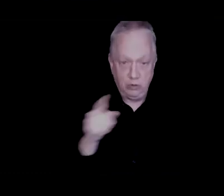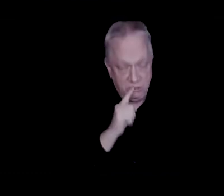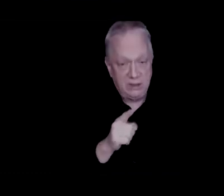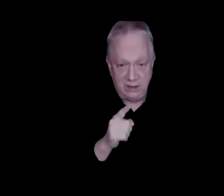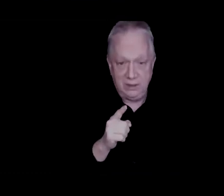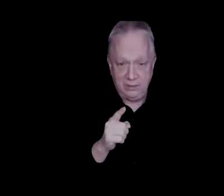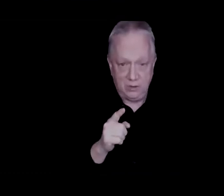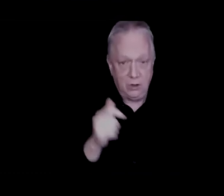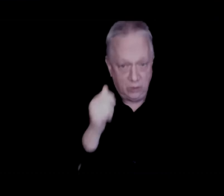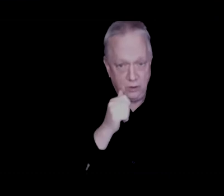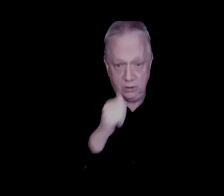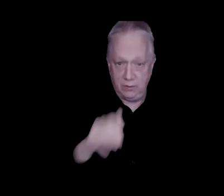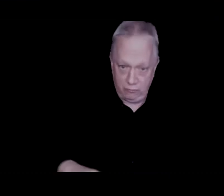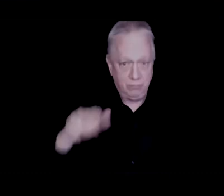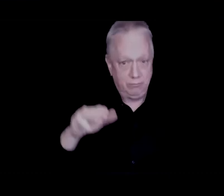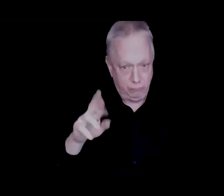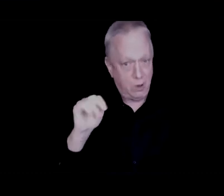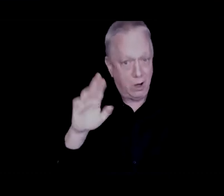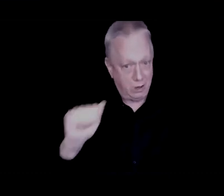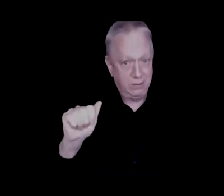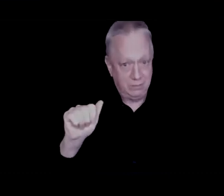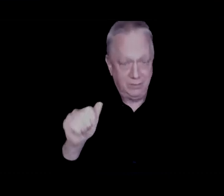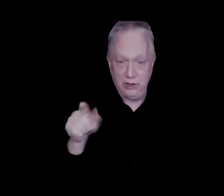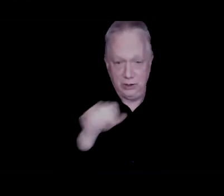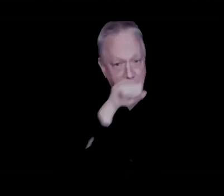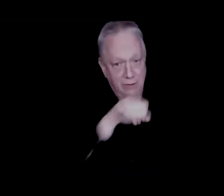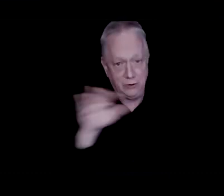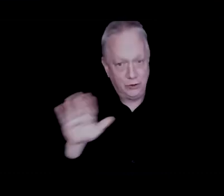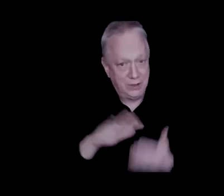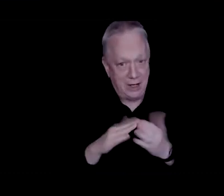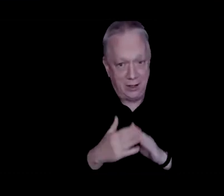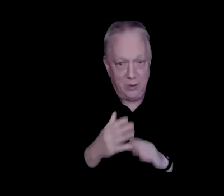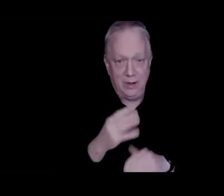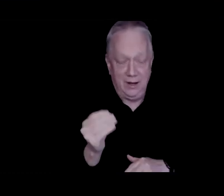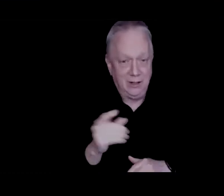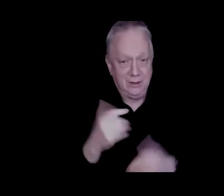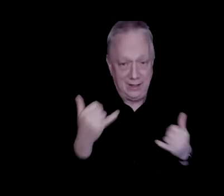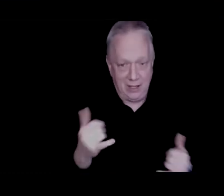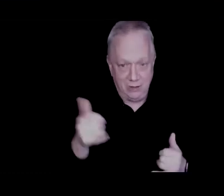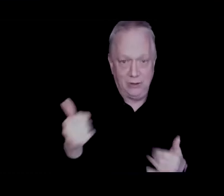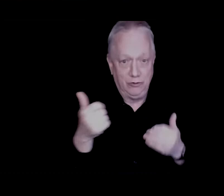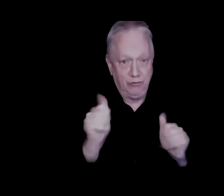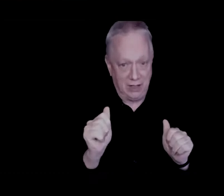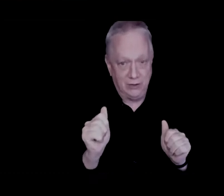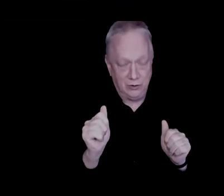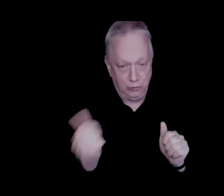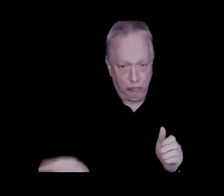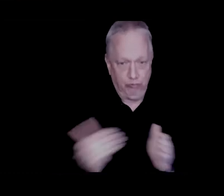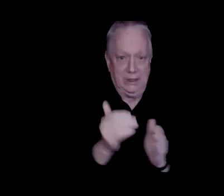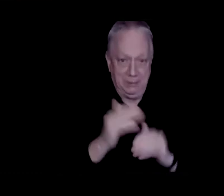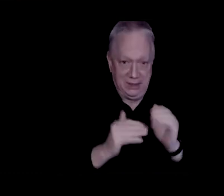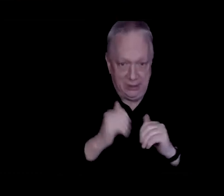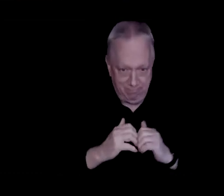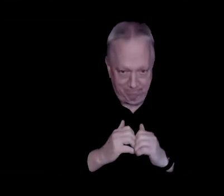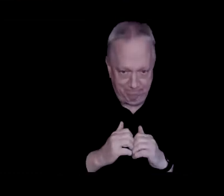a girl of Raqqa. And she loves her town. And so now she tried to rebuild the